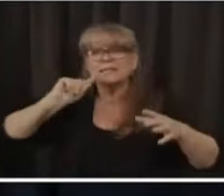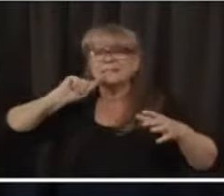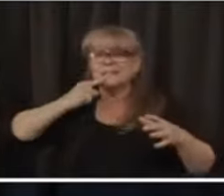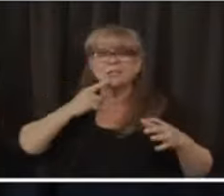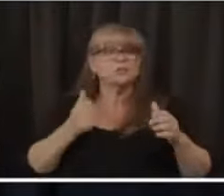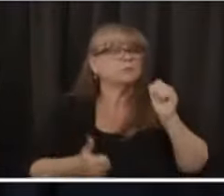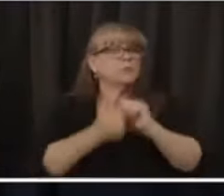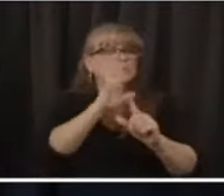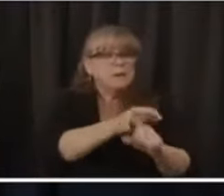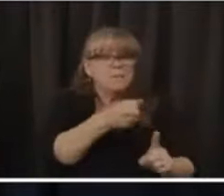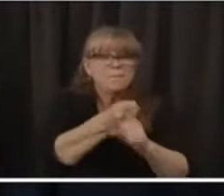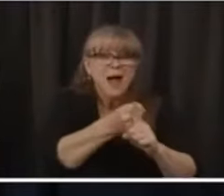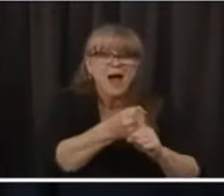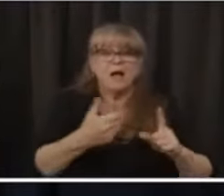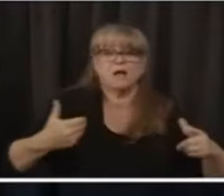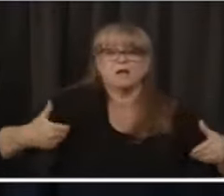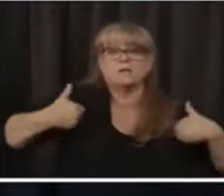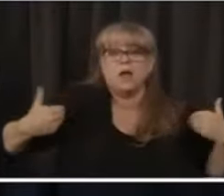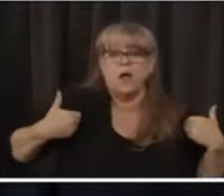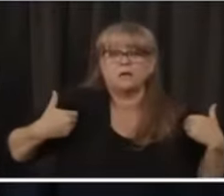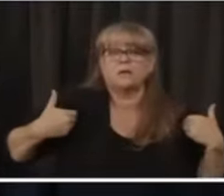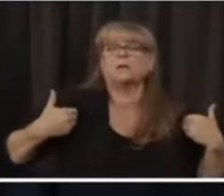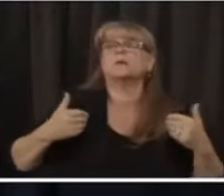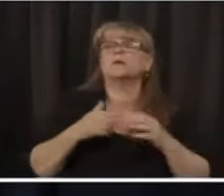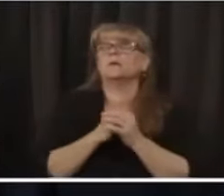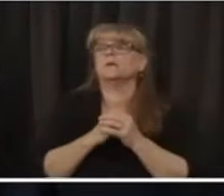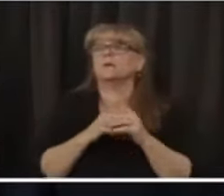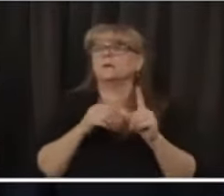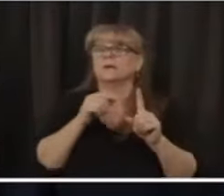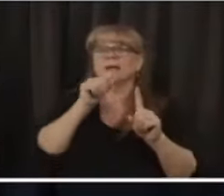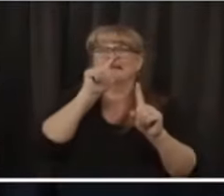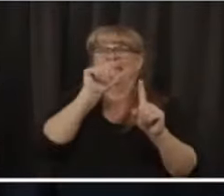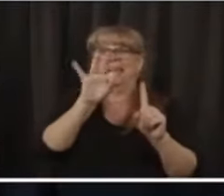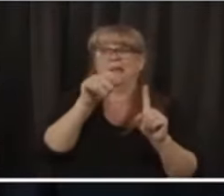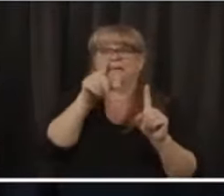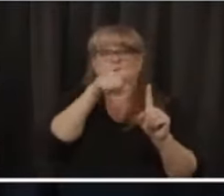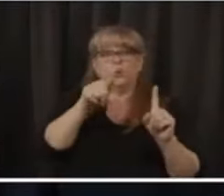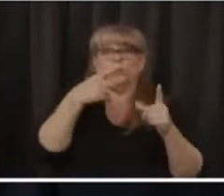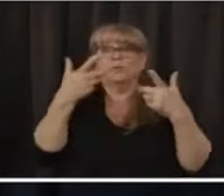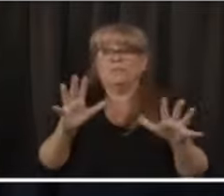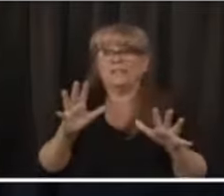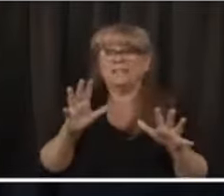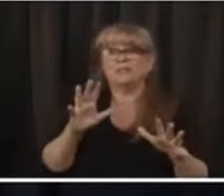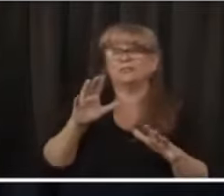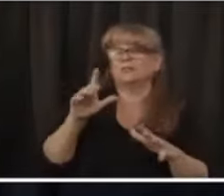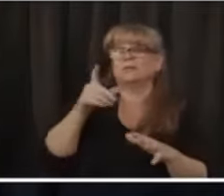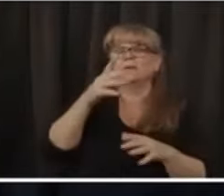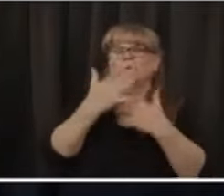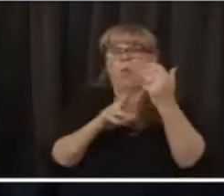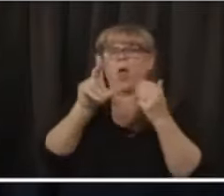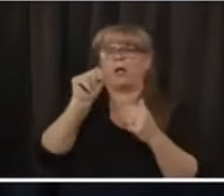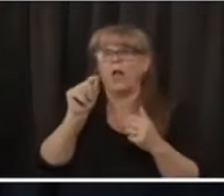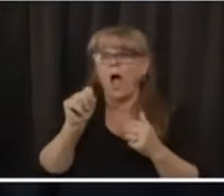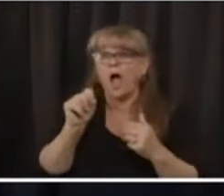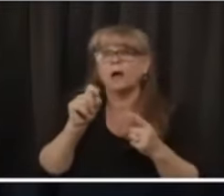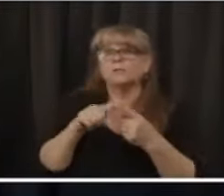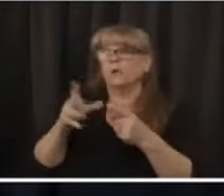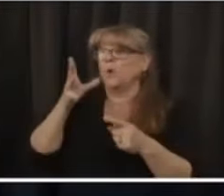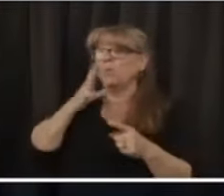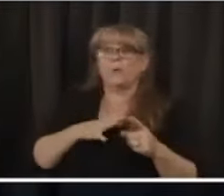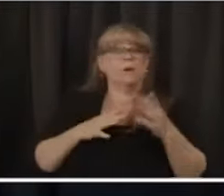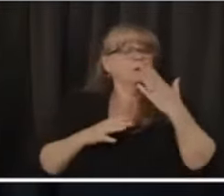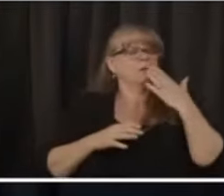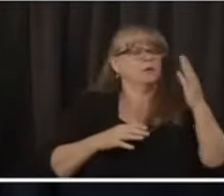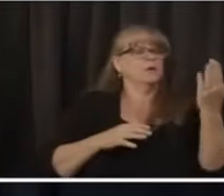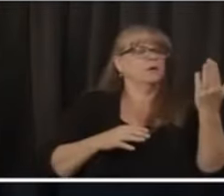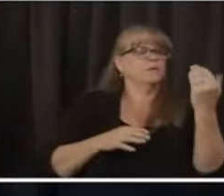And it's now built in where if you're experiencing those symptoms, if you're a woman 18 to 49, you can get the treatment you need a